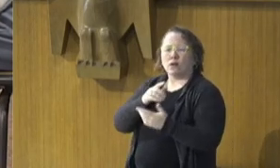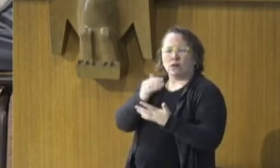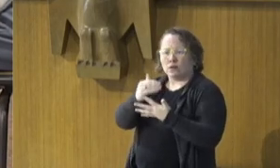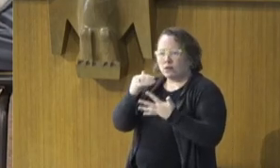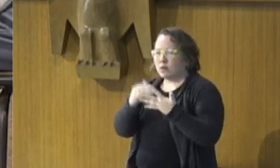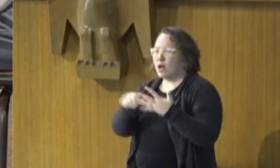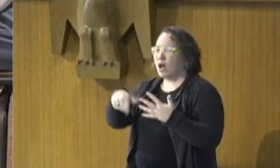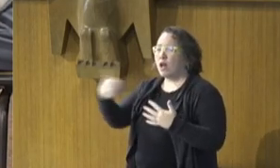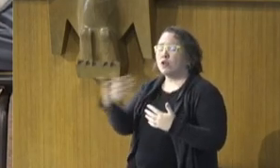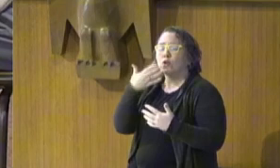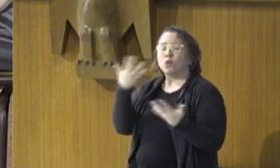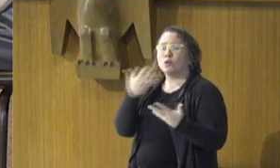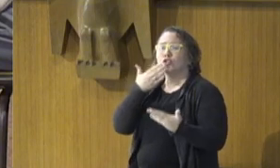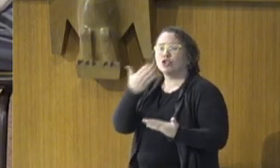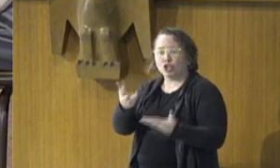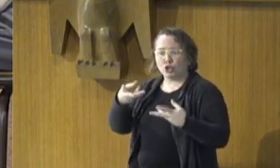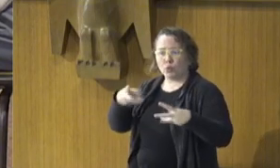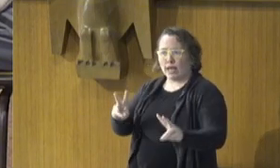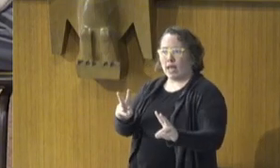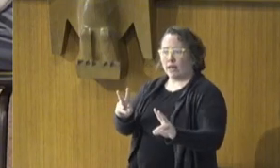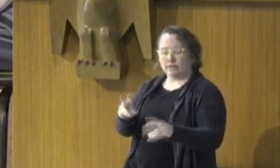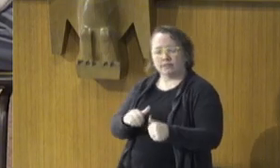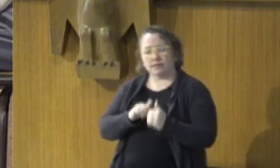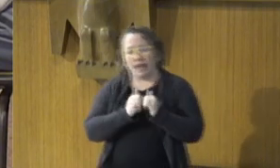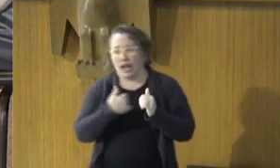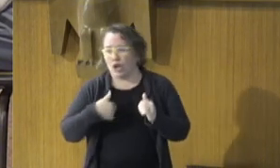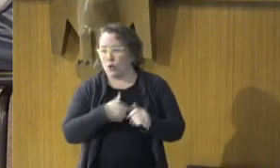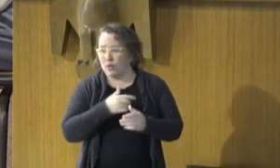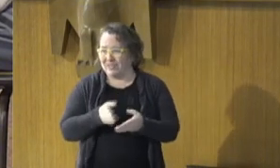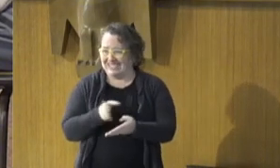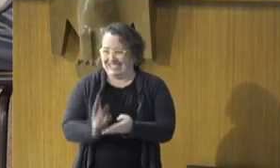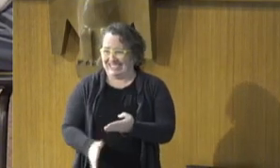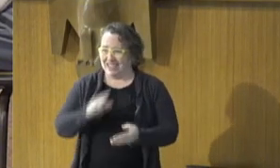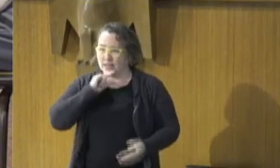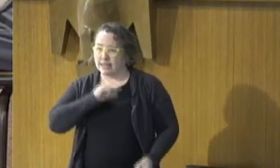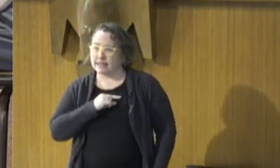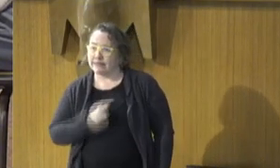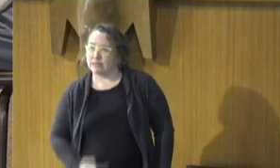is, what is a good way? Let's see. How do we get through Thanksgiving?